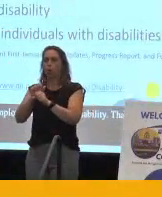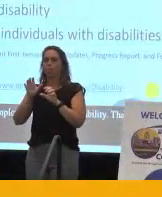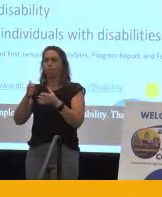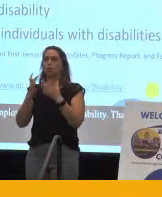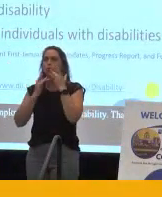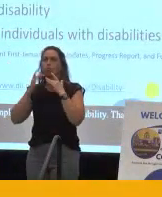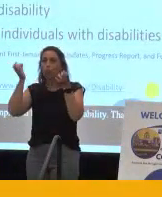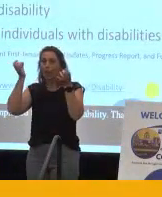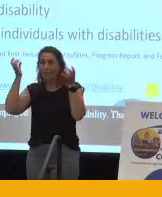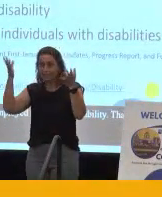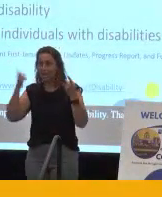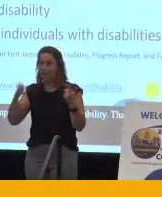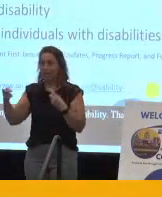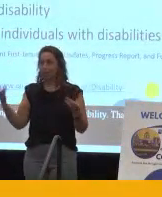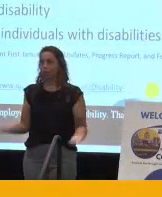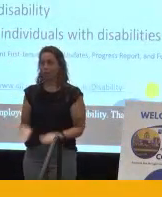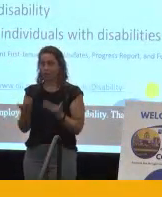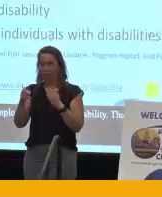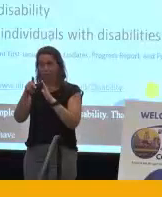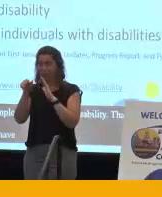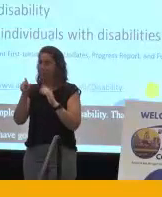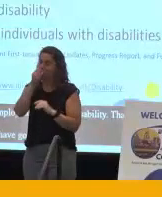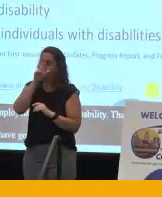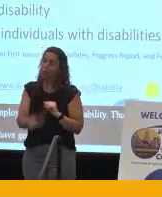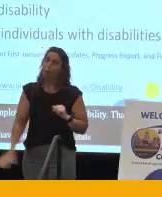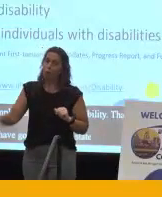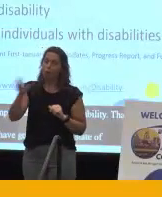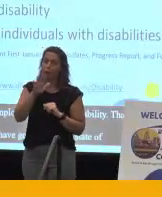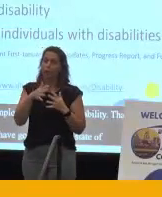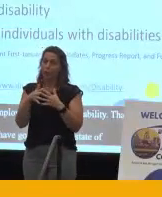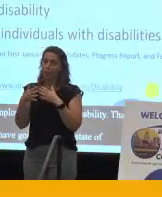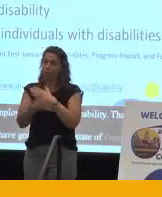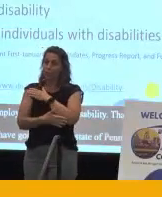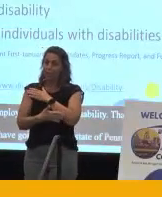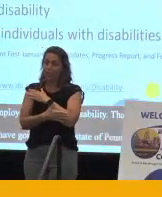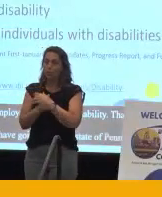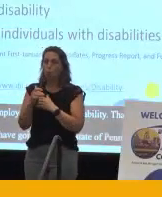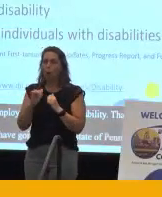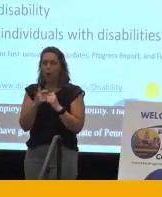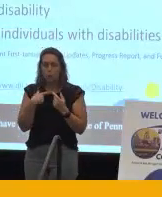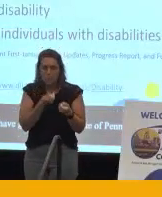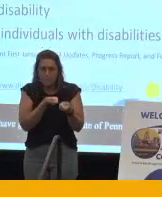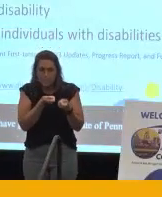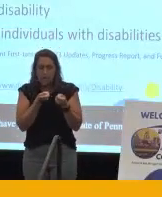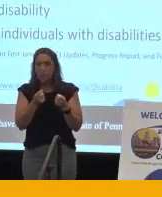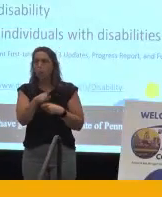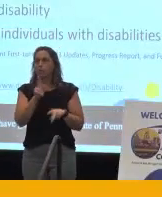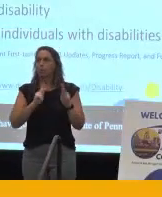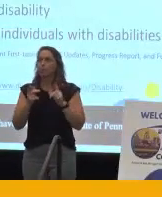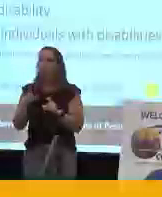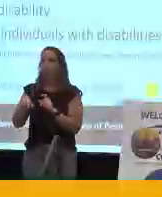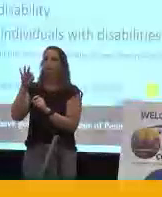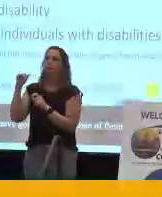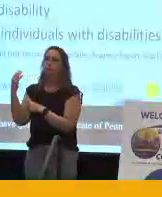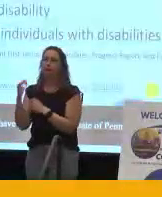going on in the state of Pennsylvania and across the nation. So how do we get those individuals employed? What types of things do we